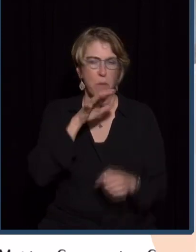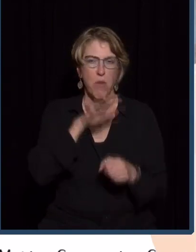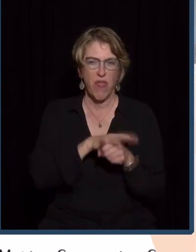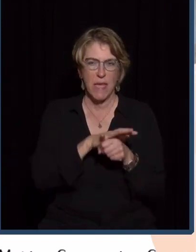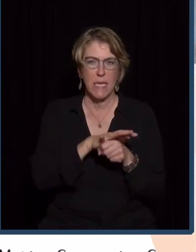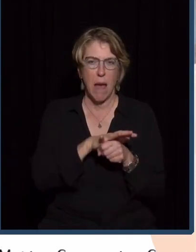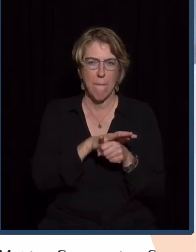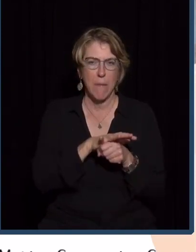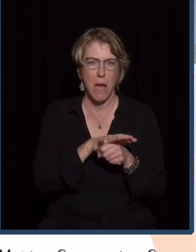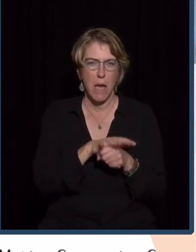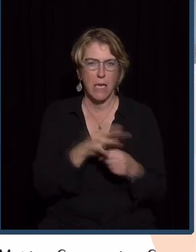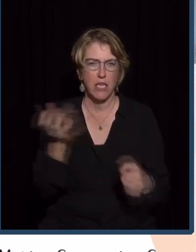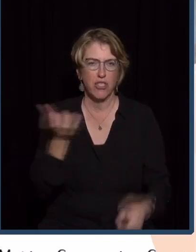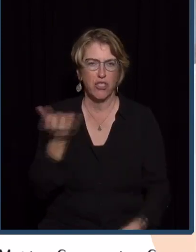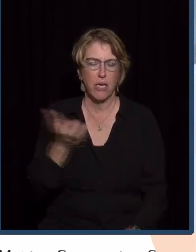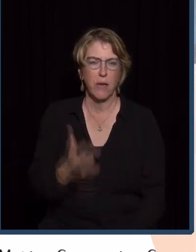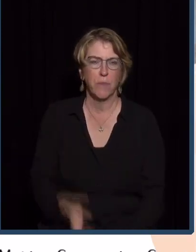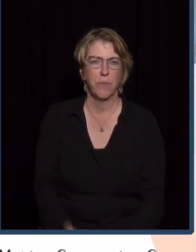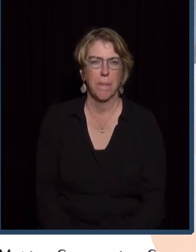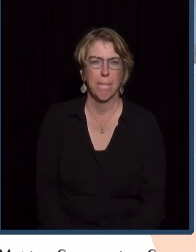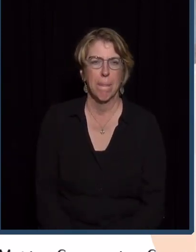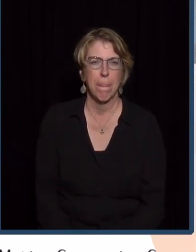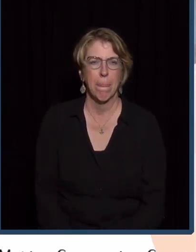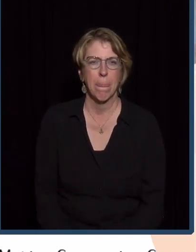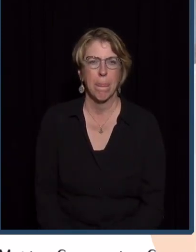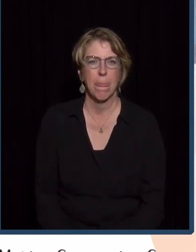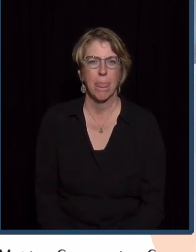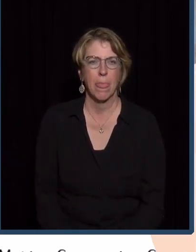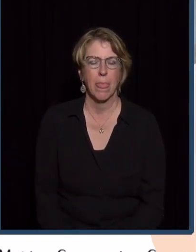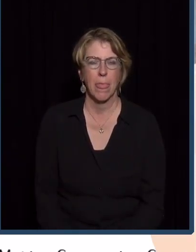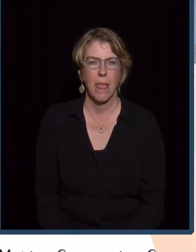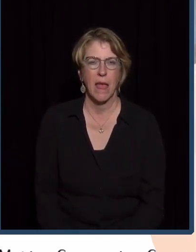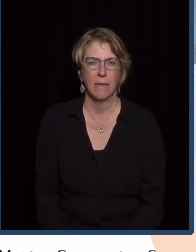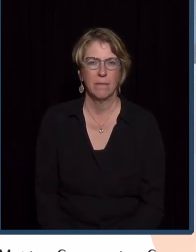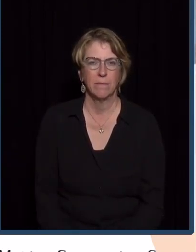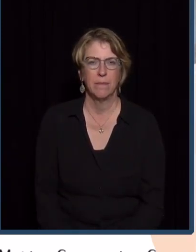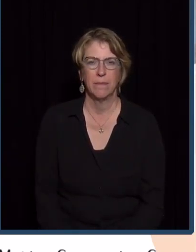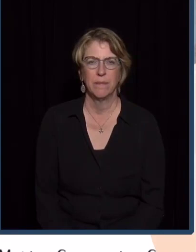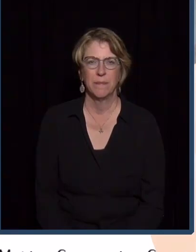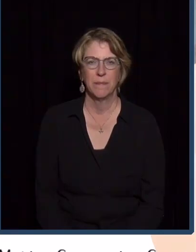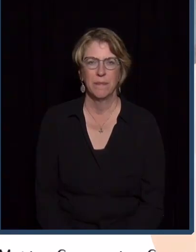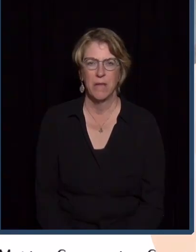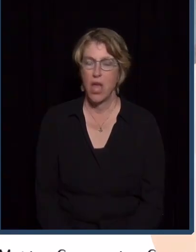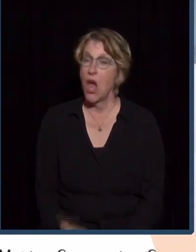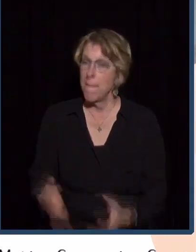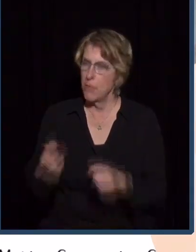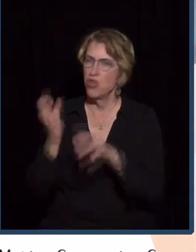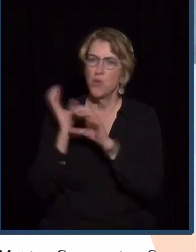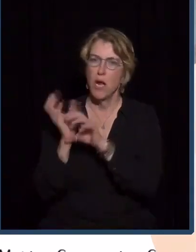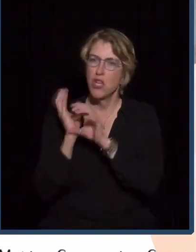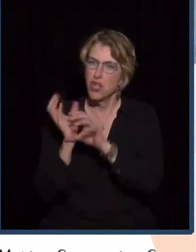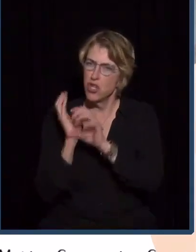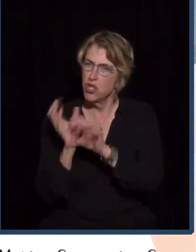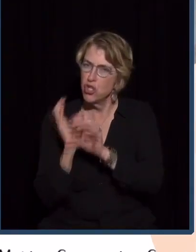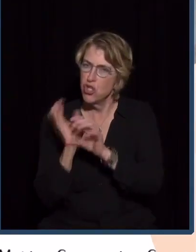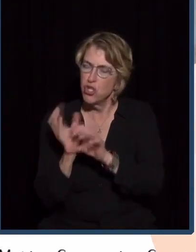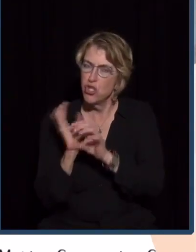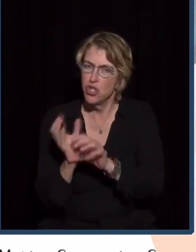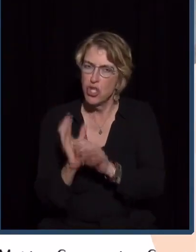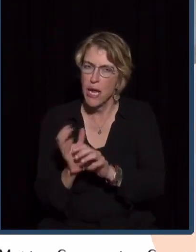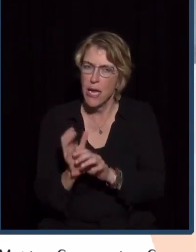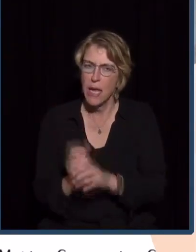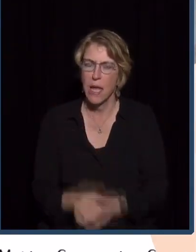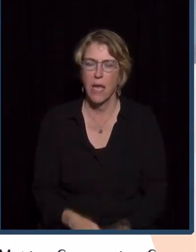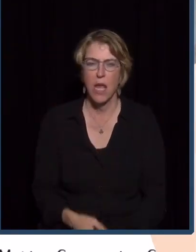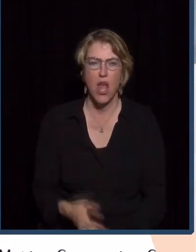shaker. Right here. I hope Here. I slammed it in hard enough. I think you got it. All right. You want to give it a good shake. You actually want